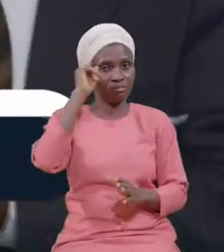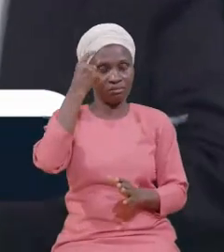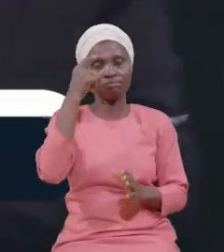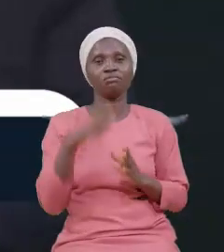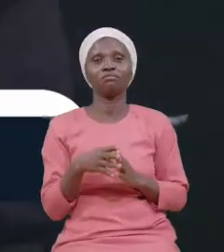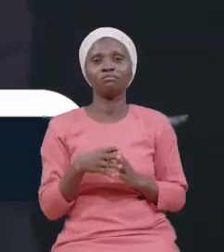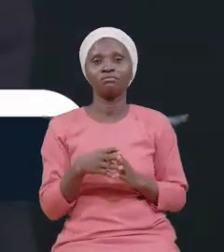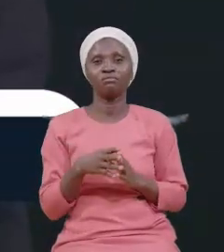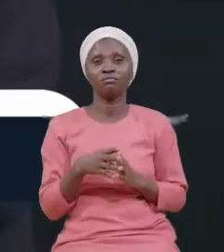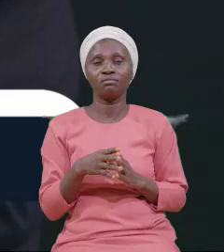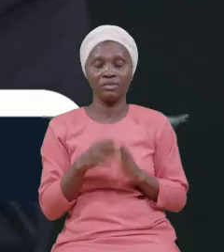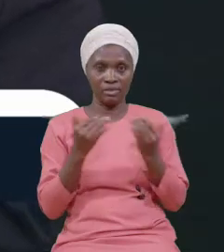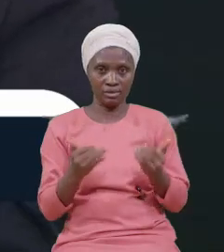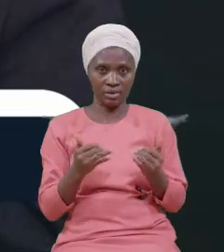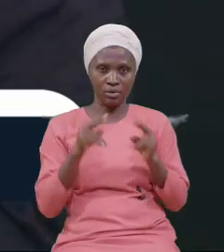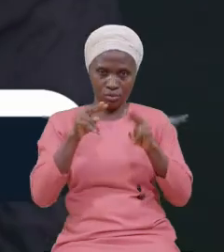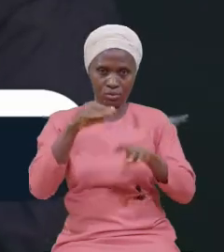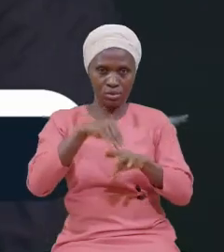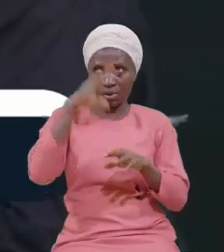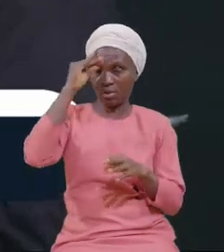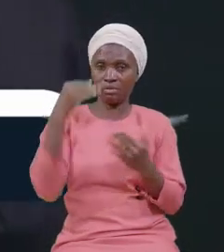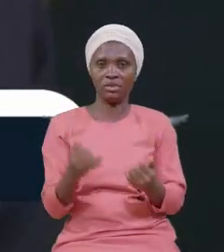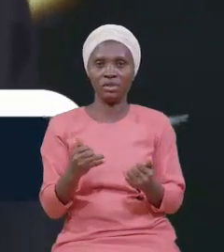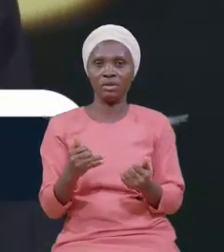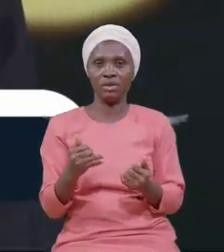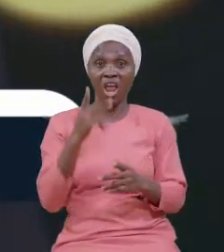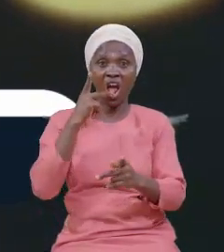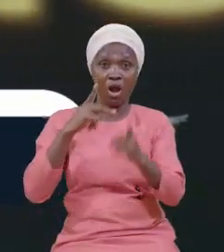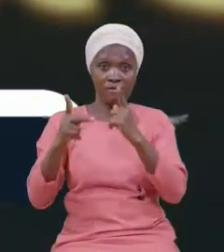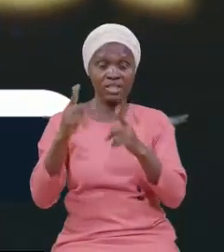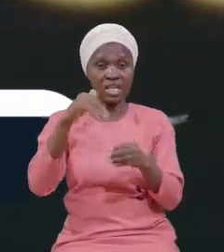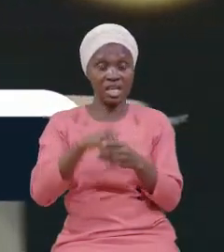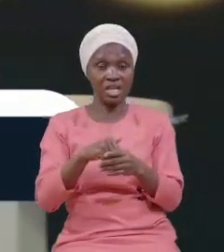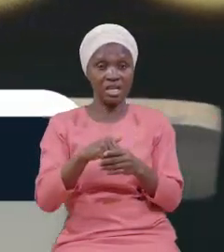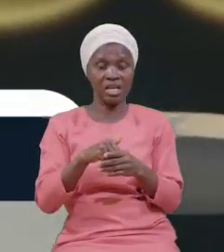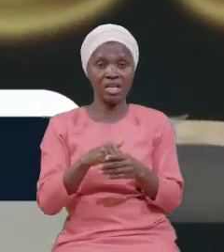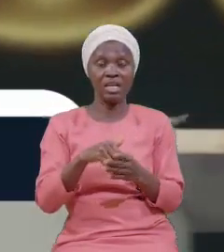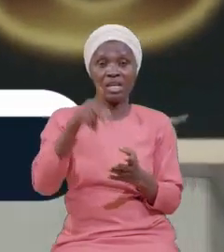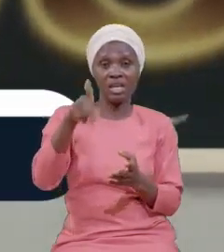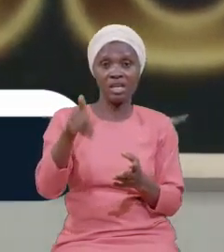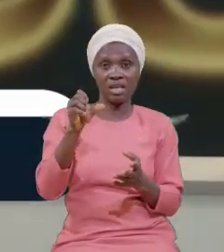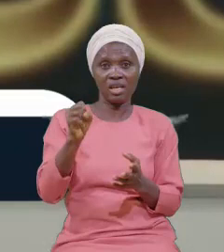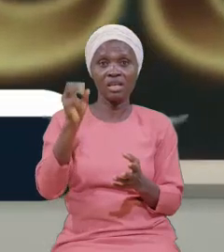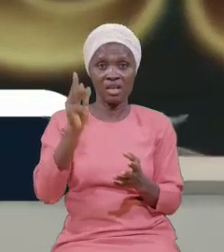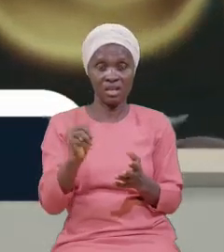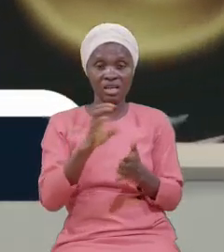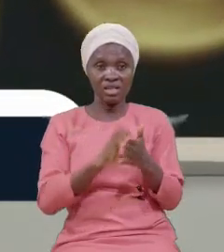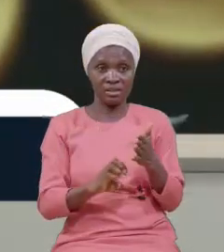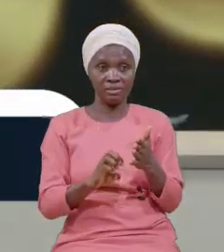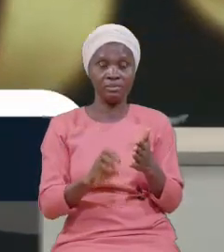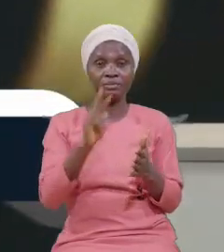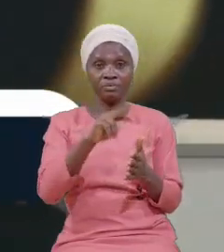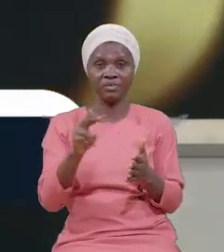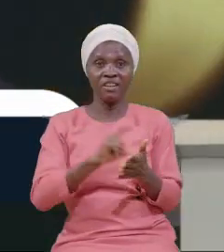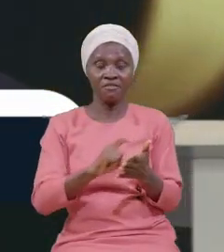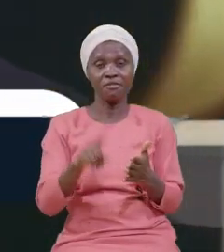him now in prophecy in Psalm 22. I'm reading from verse 1. You recognize him here. He